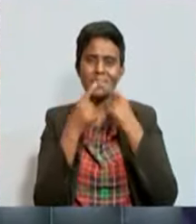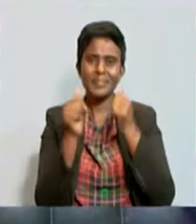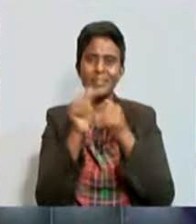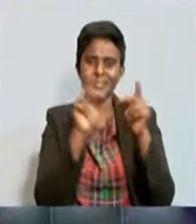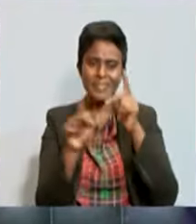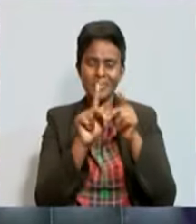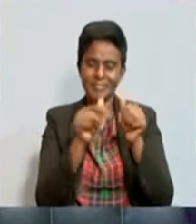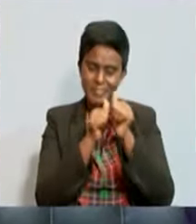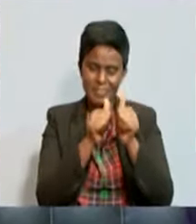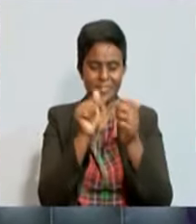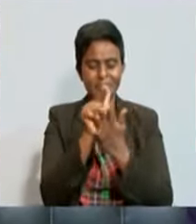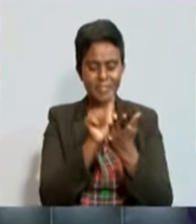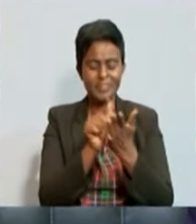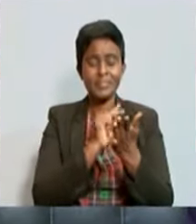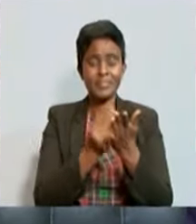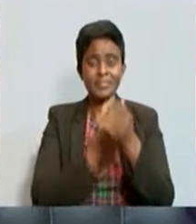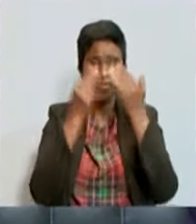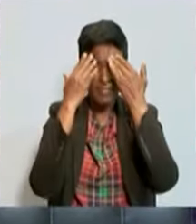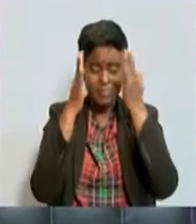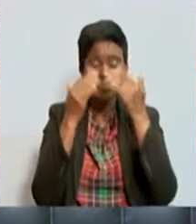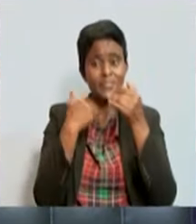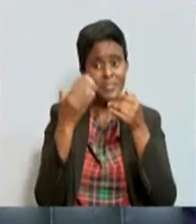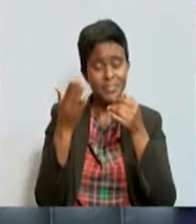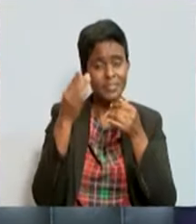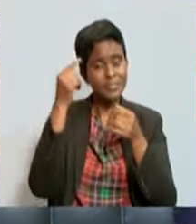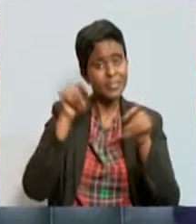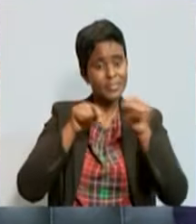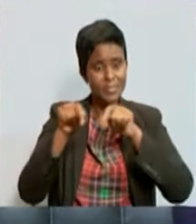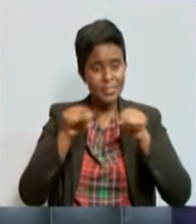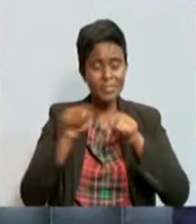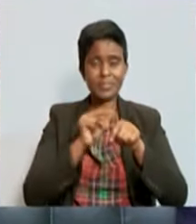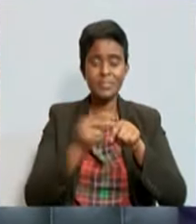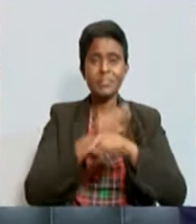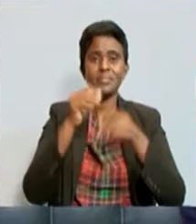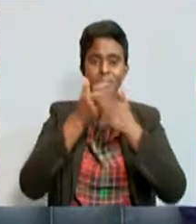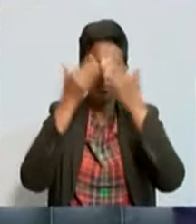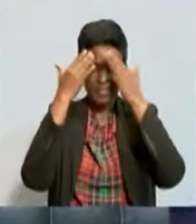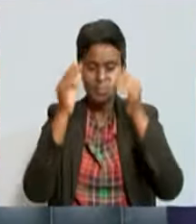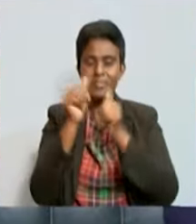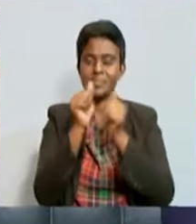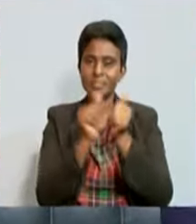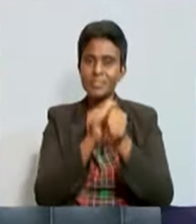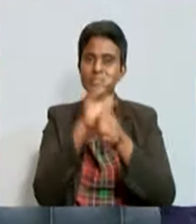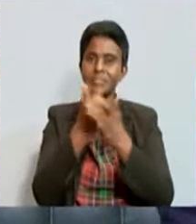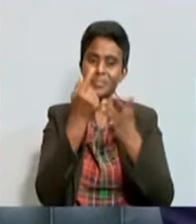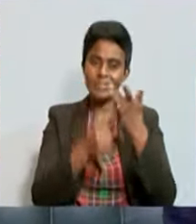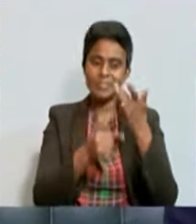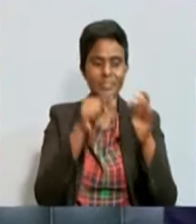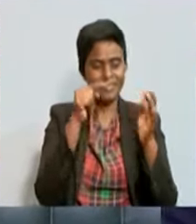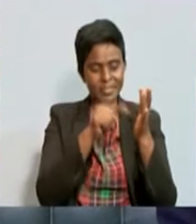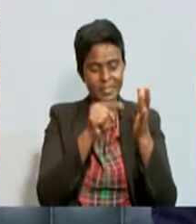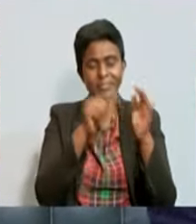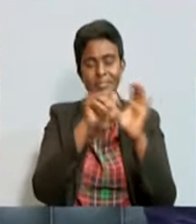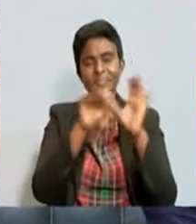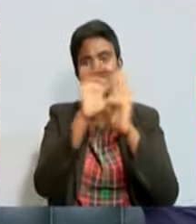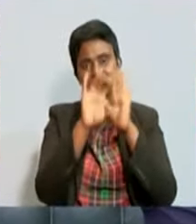the law. We are law-abiding government. We are aware of the provisions in the Constitution